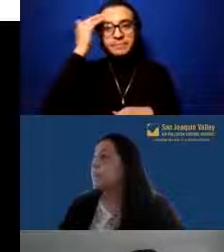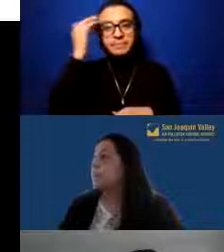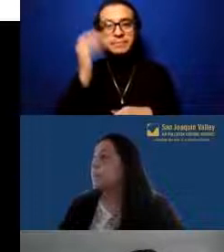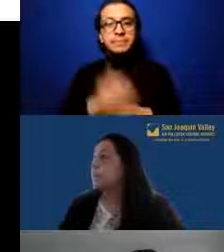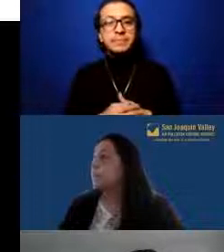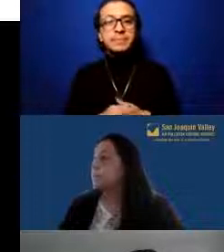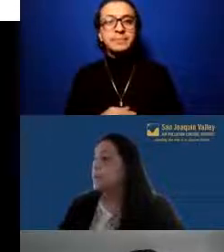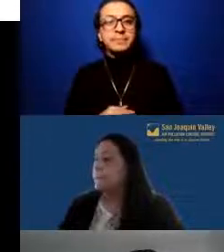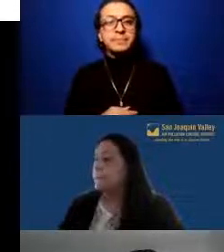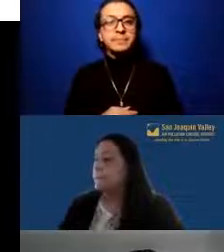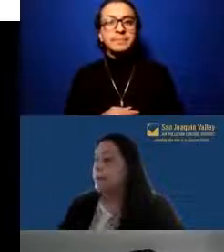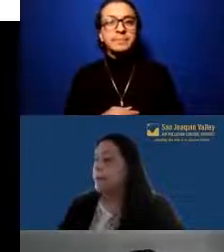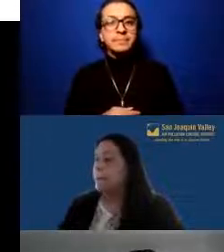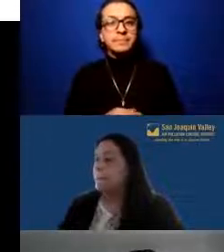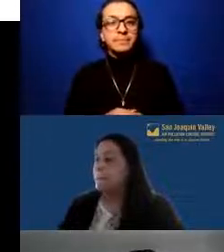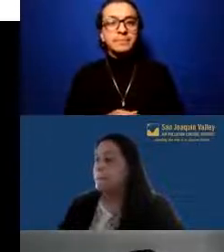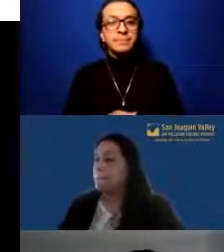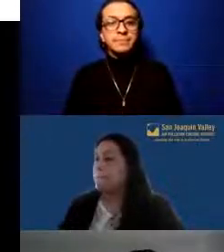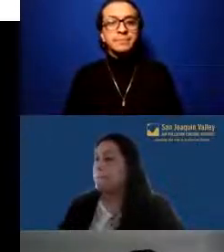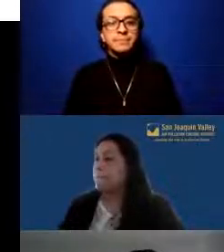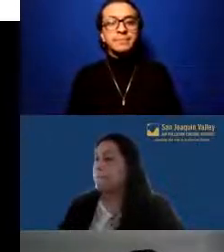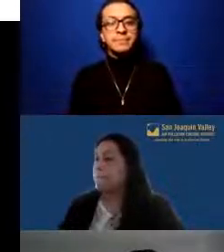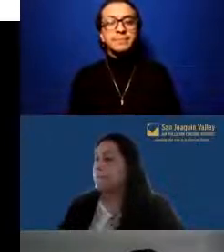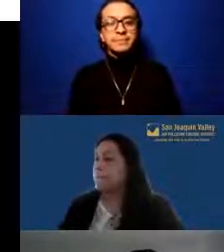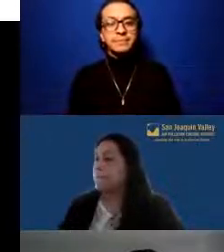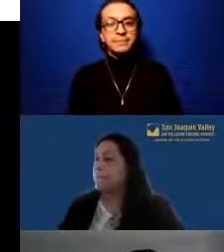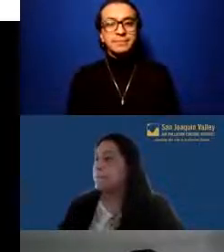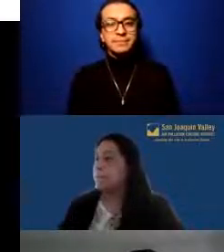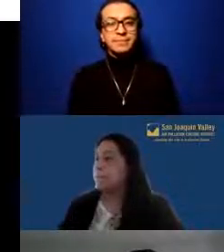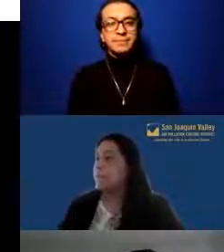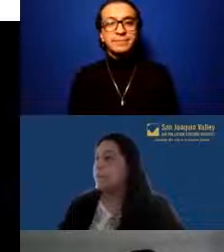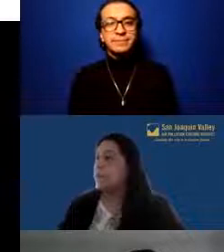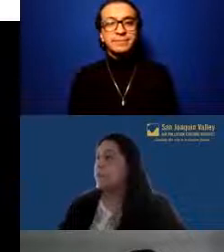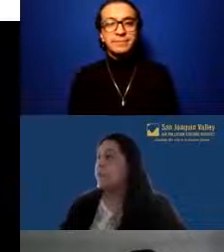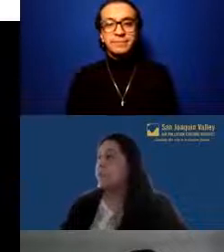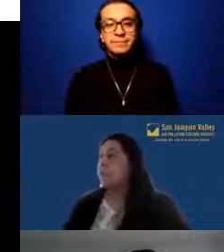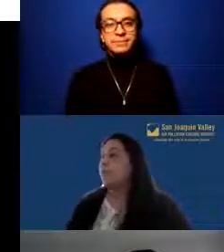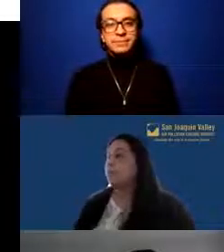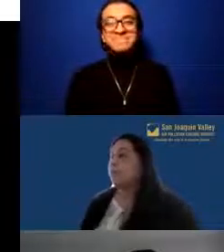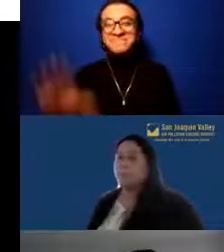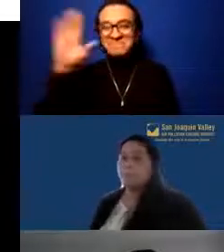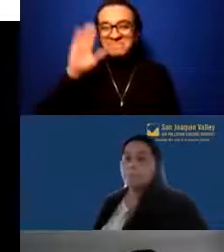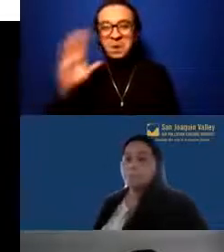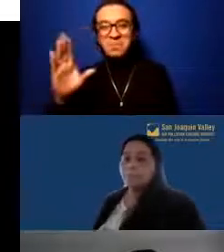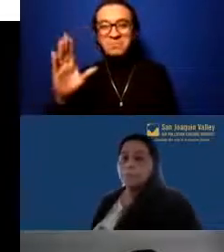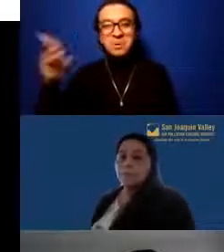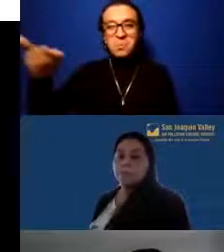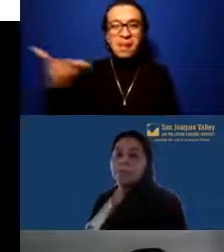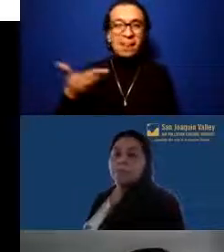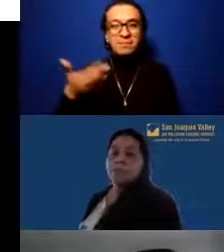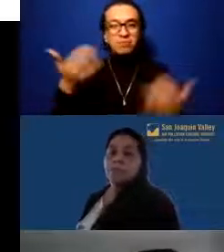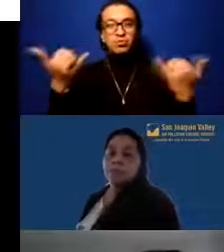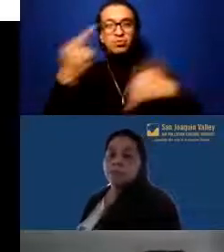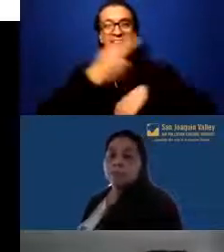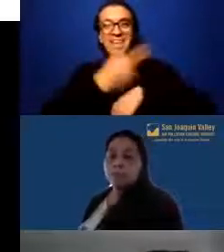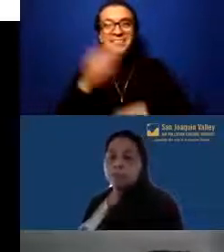myself. Okay, here we go. Hola y bienvenidos a la Hello sesión. and welcome to today's session,